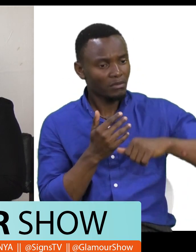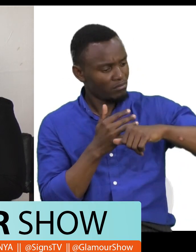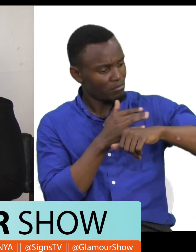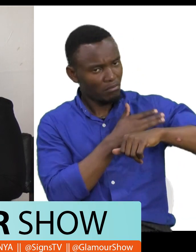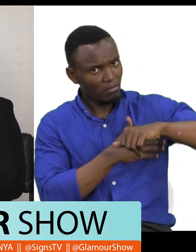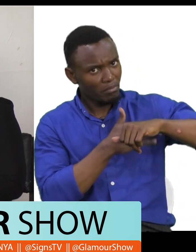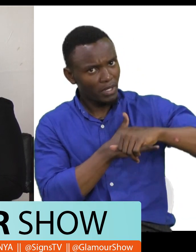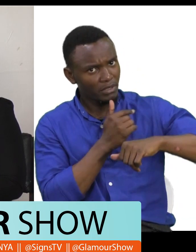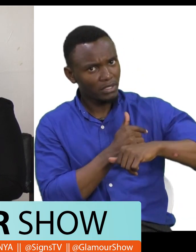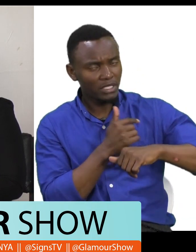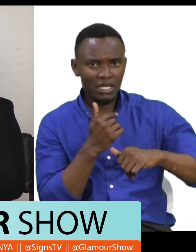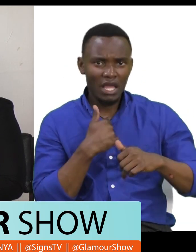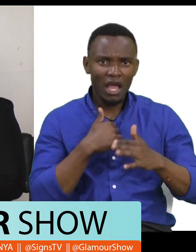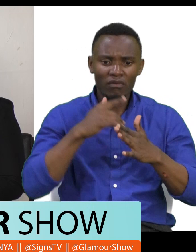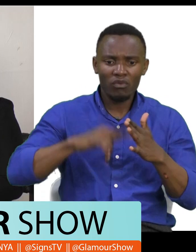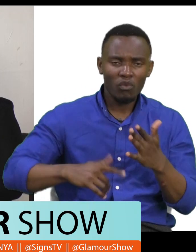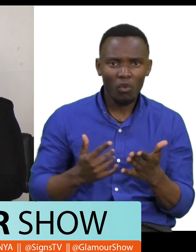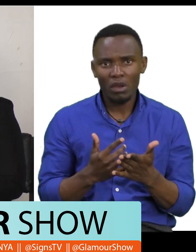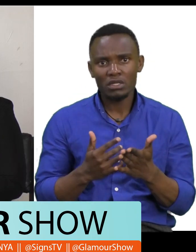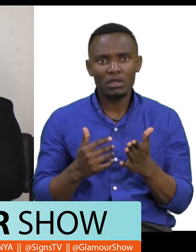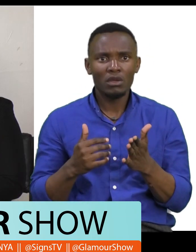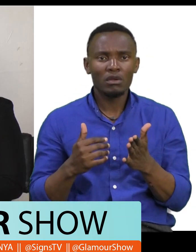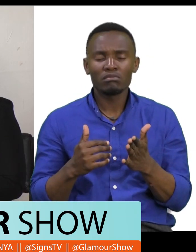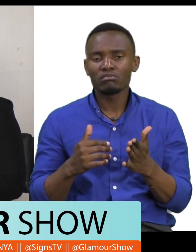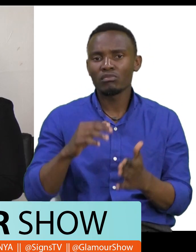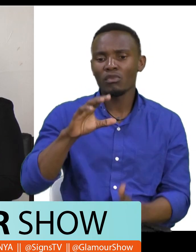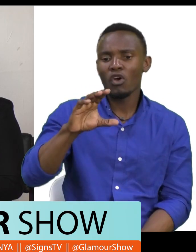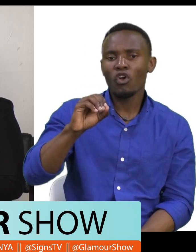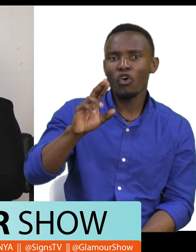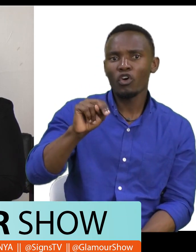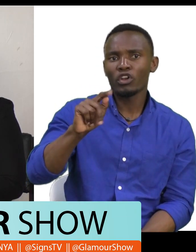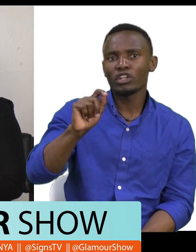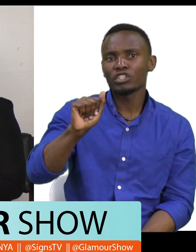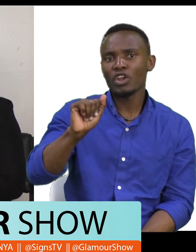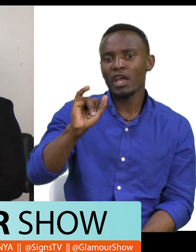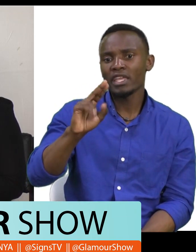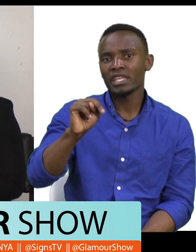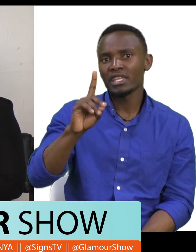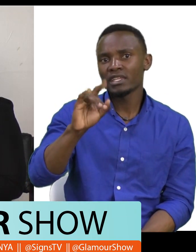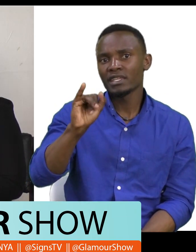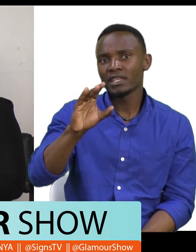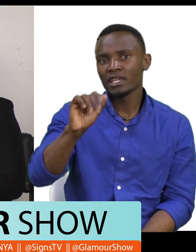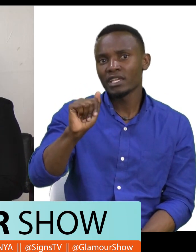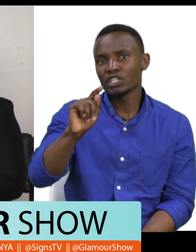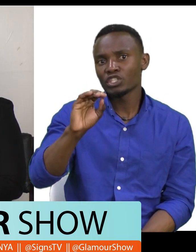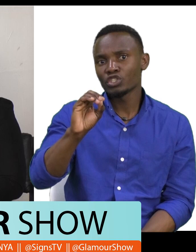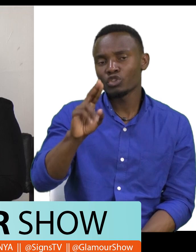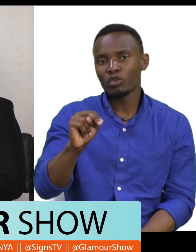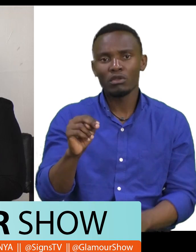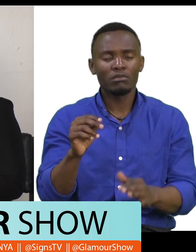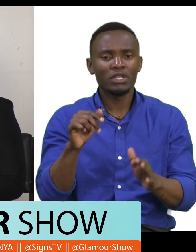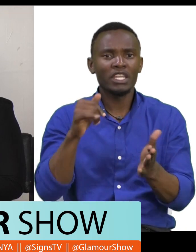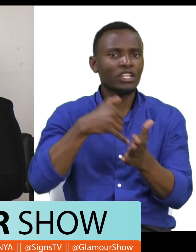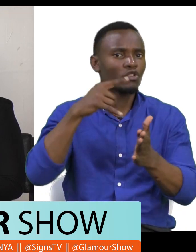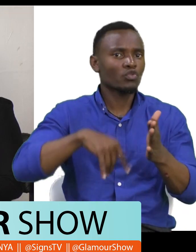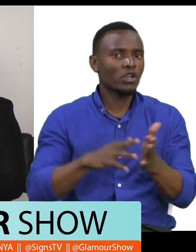the hair to be treated as some contraindication. So contraindication are the problems that you find before starting the